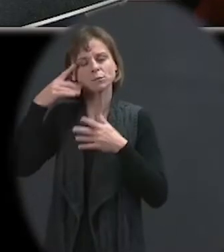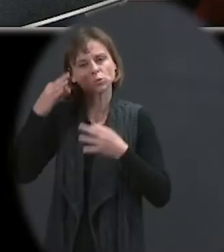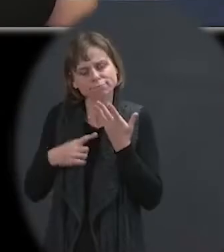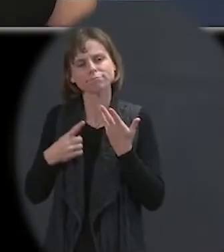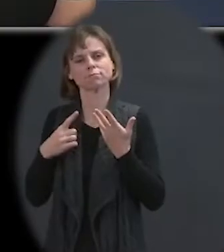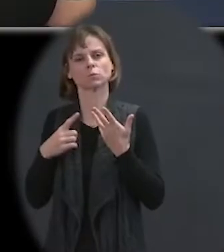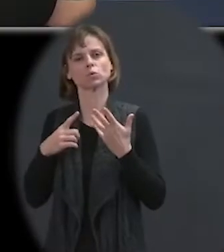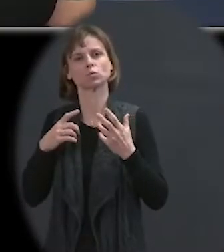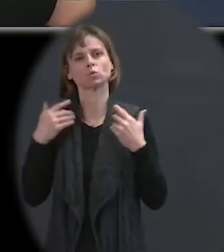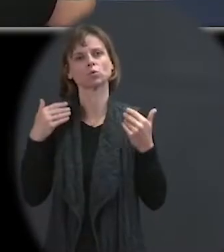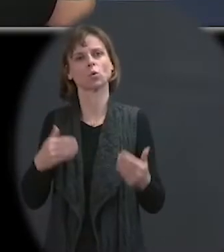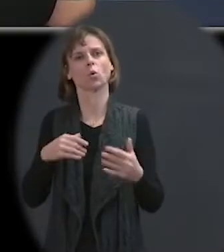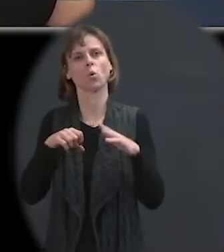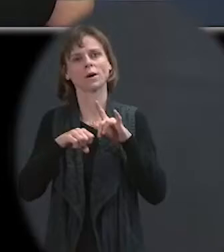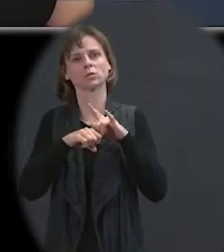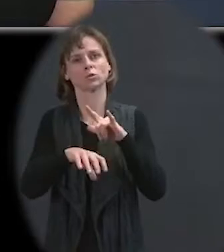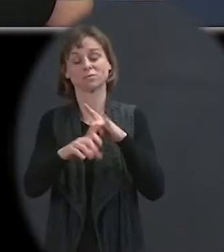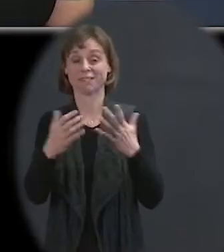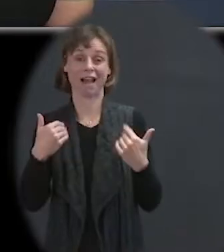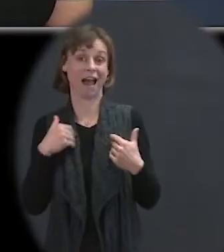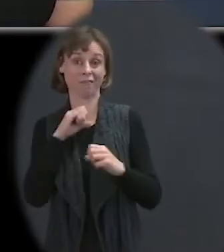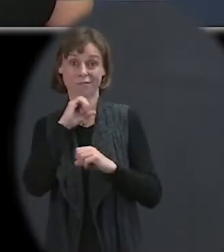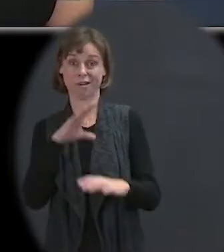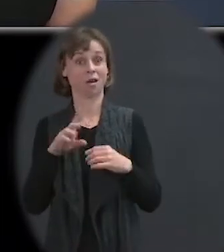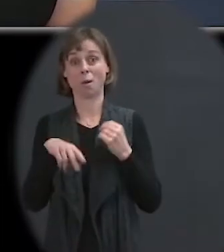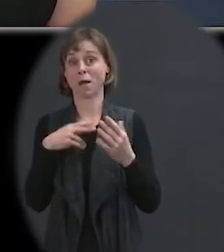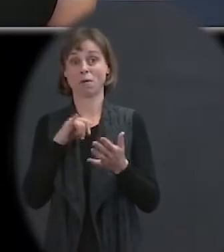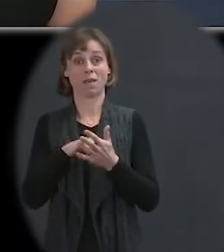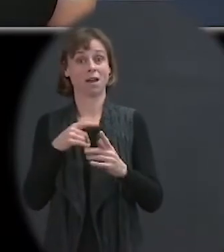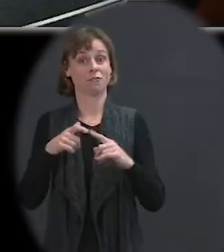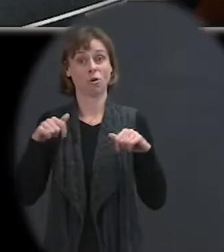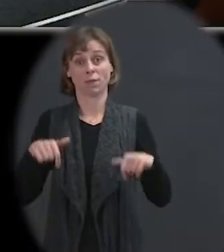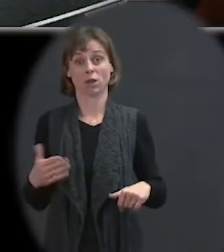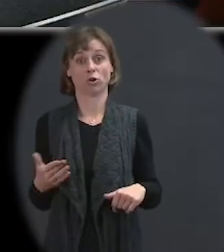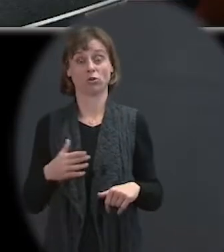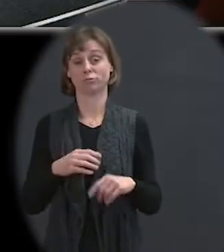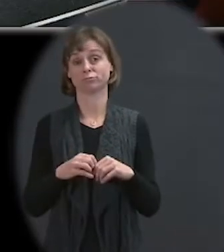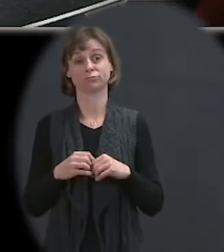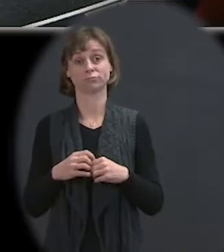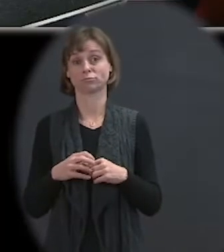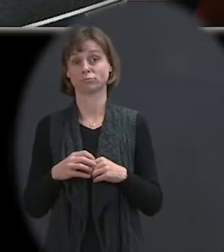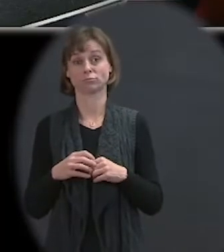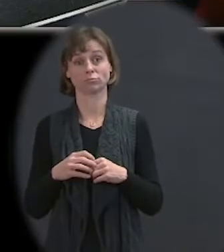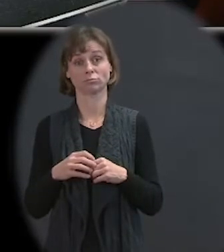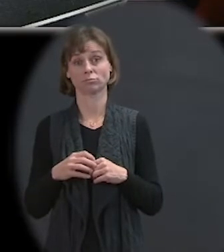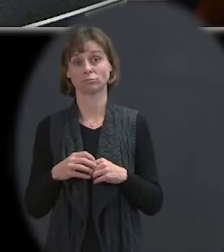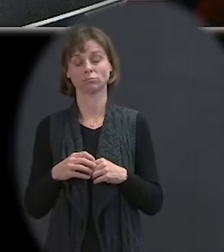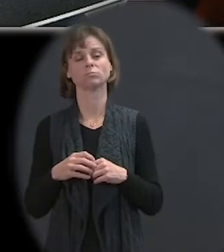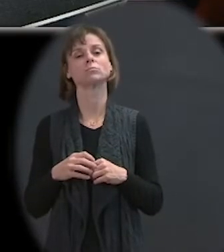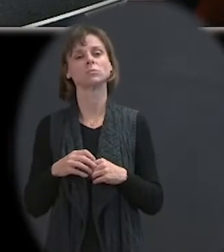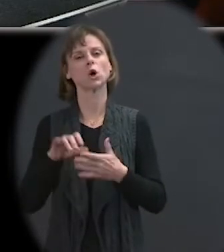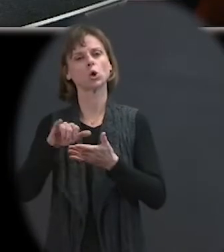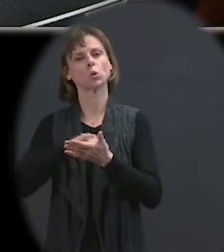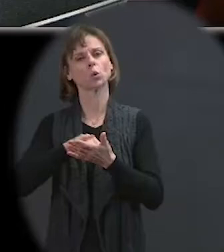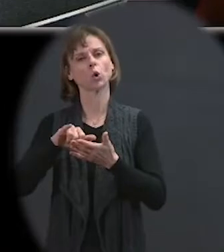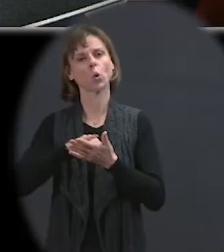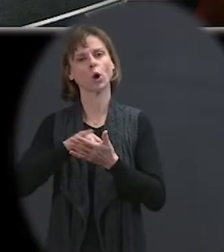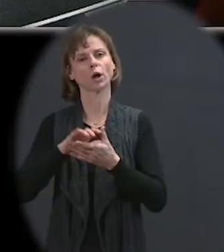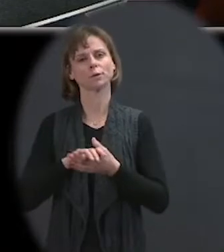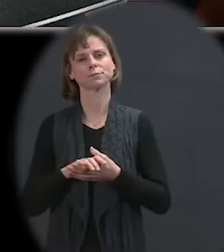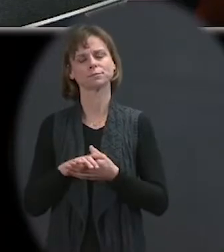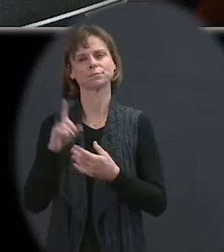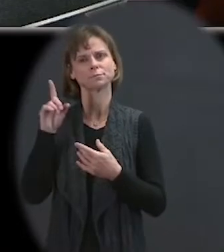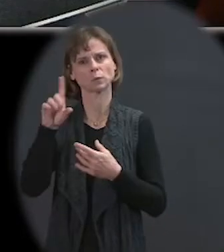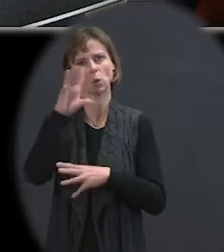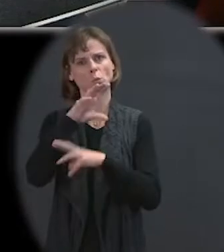not. I don't think I have anything more for you on that from the podium. A question on New York. I'd like to confirm that President Biden intends to pick his